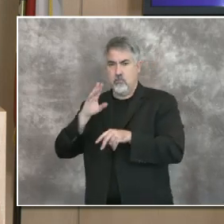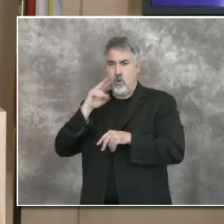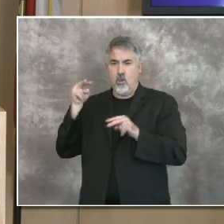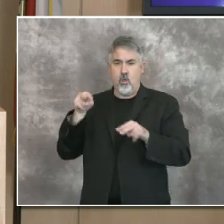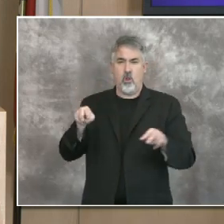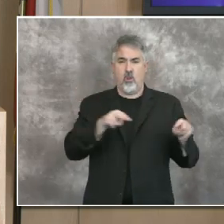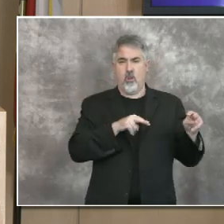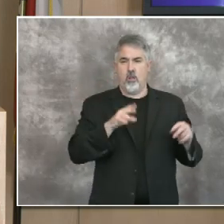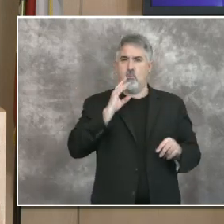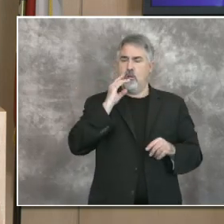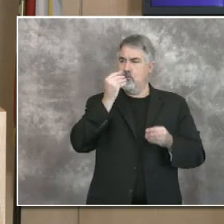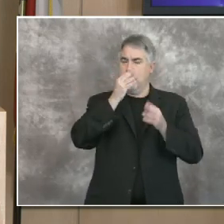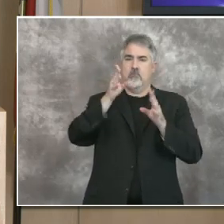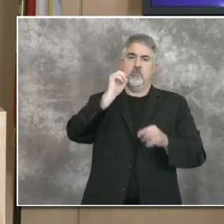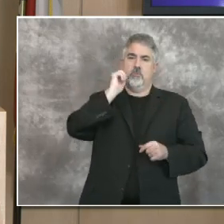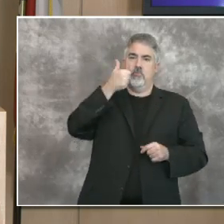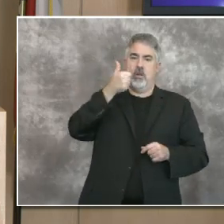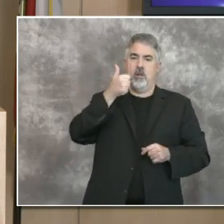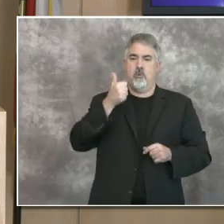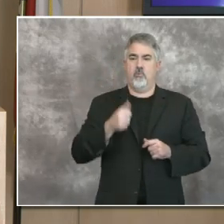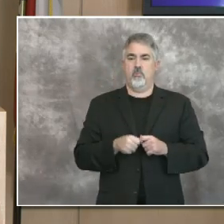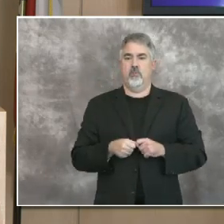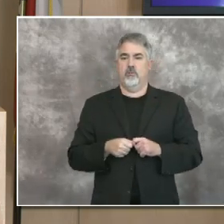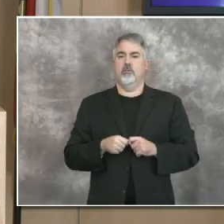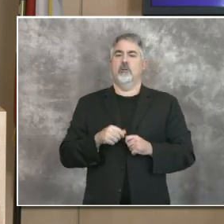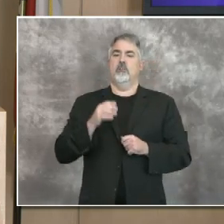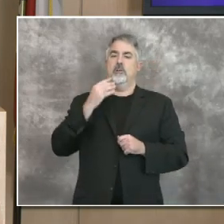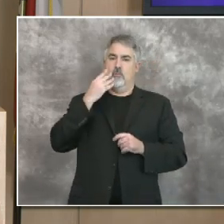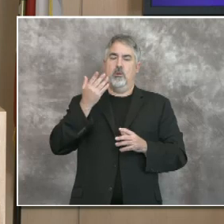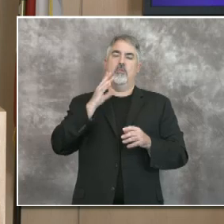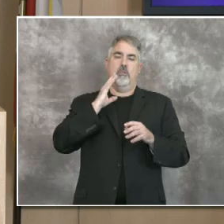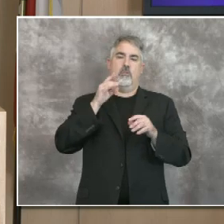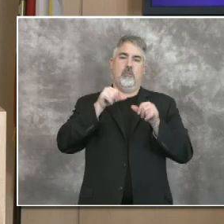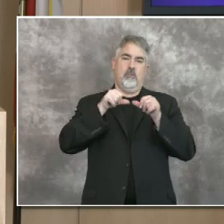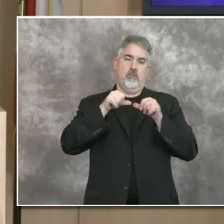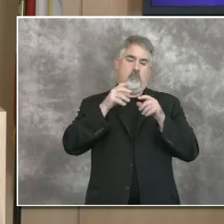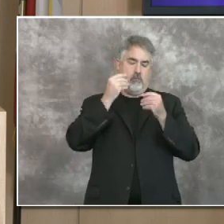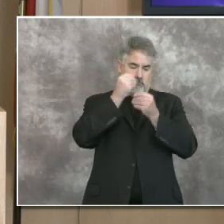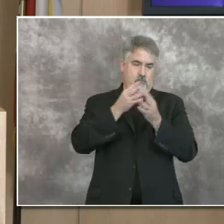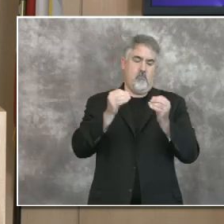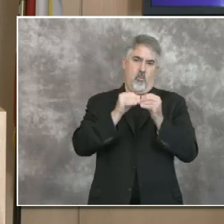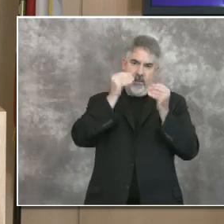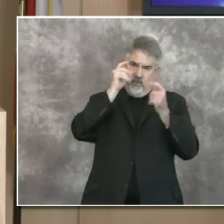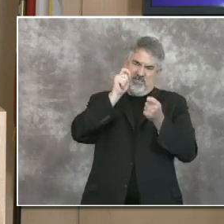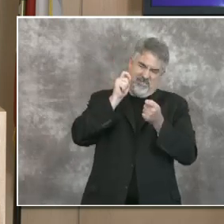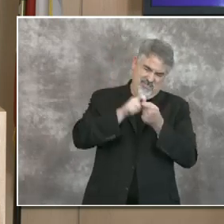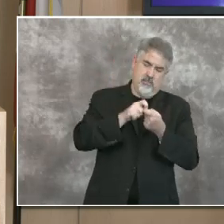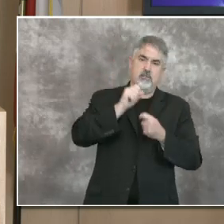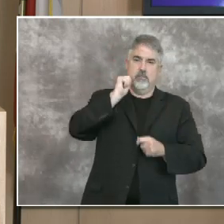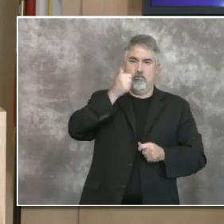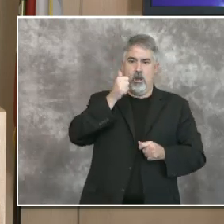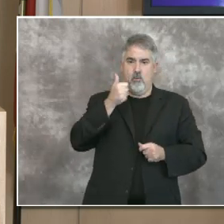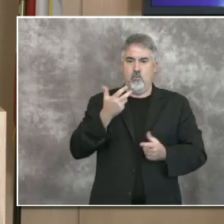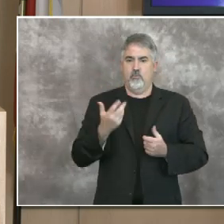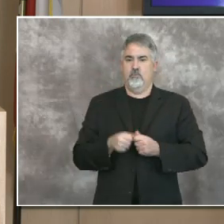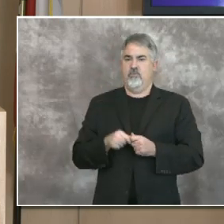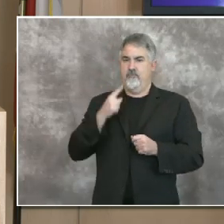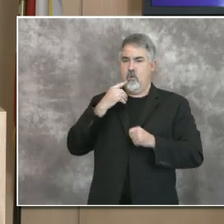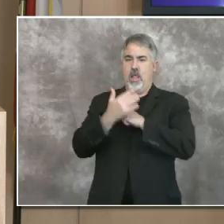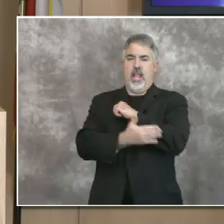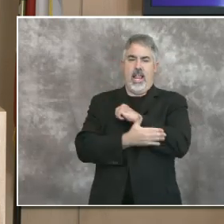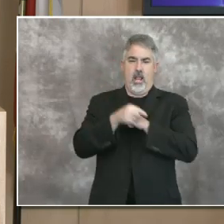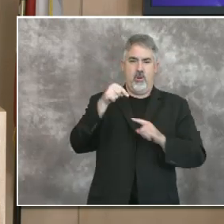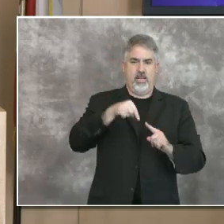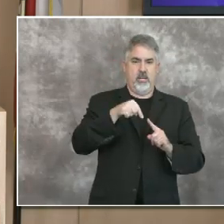provide a consistent framework that can be put in place around the county. in terms of all parks and all